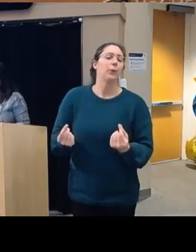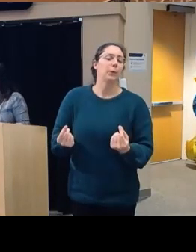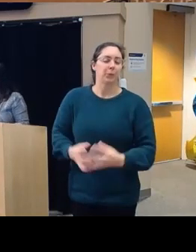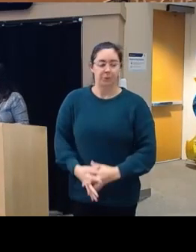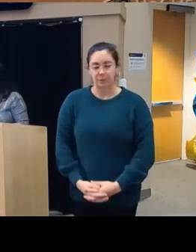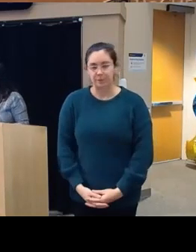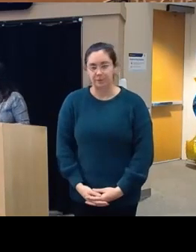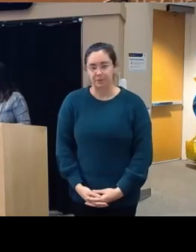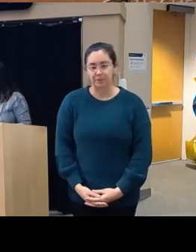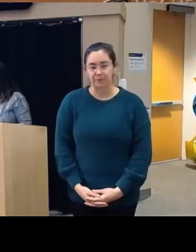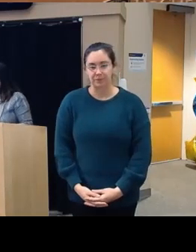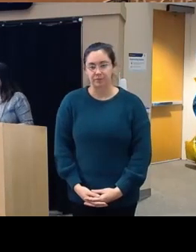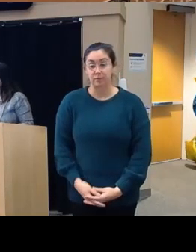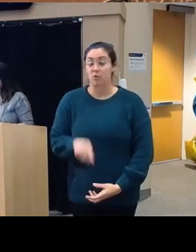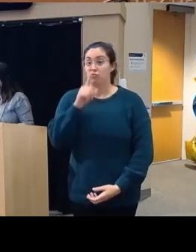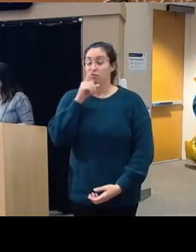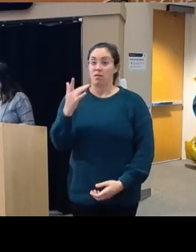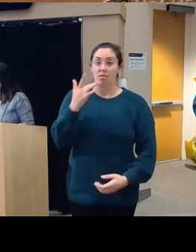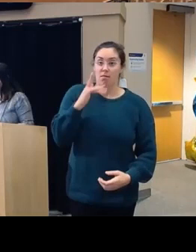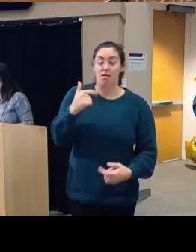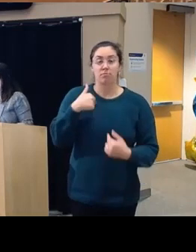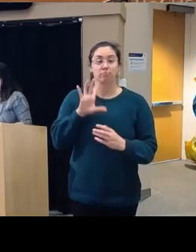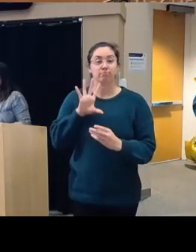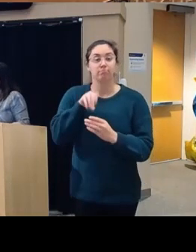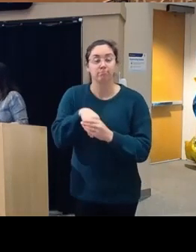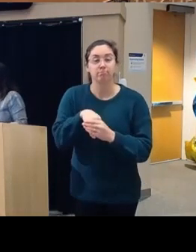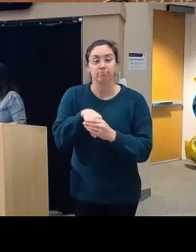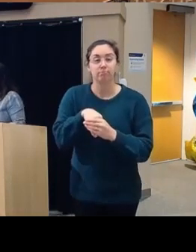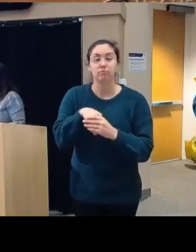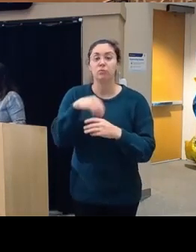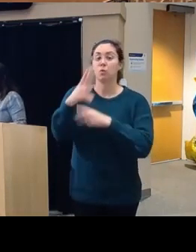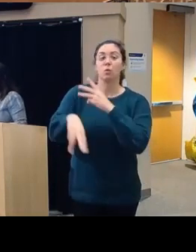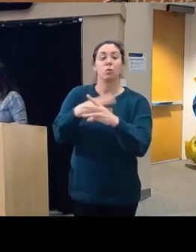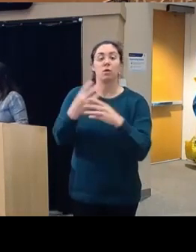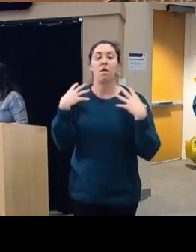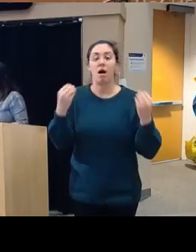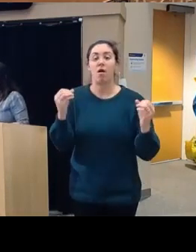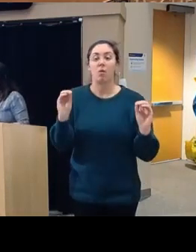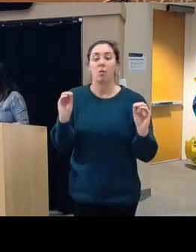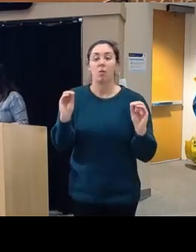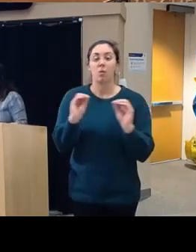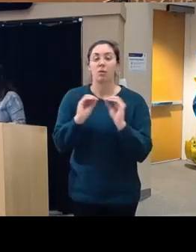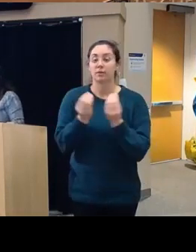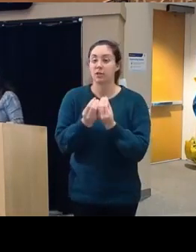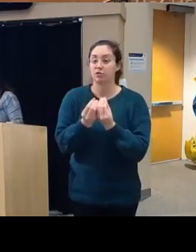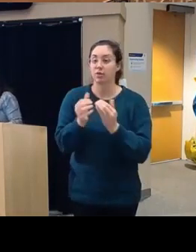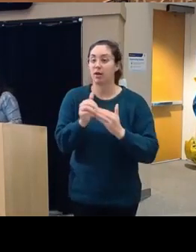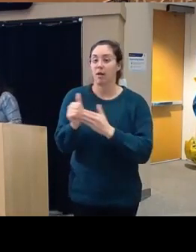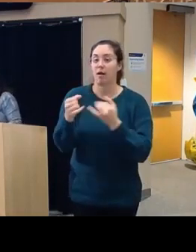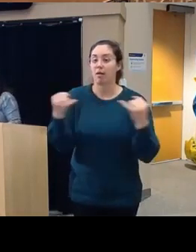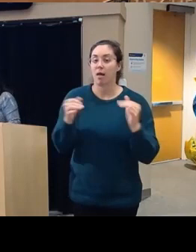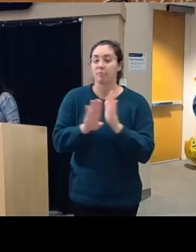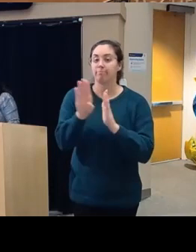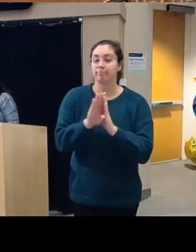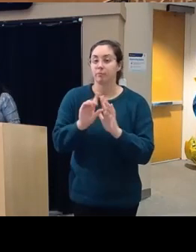that? And I was fortunate to participate in a World Health Organization guideline development